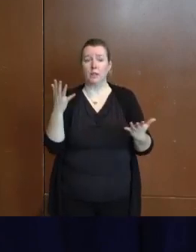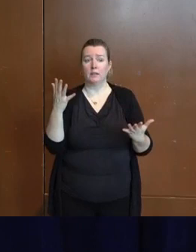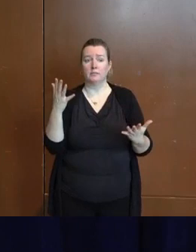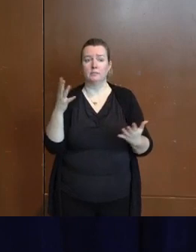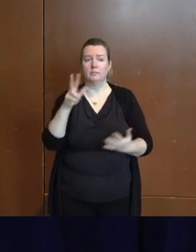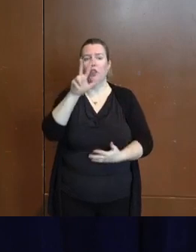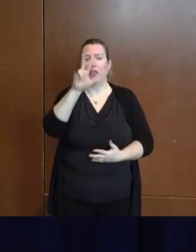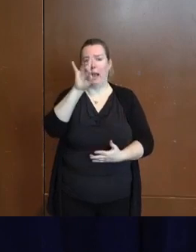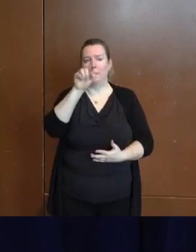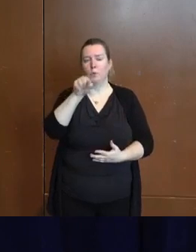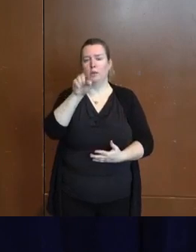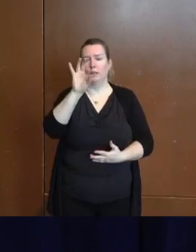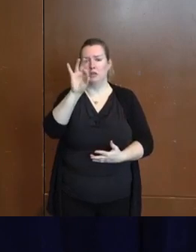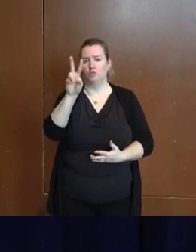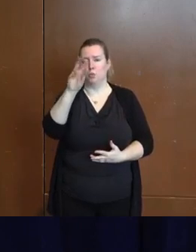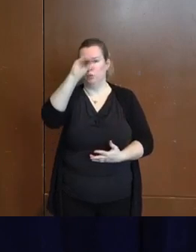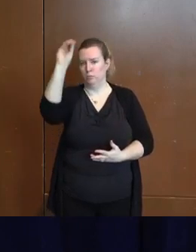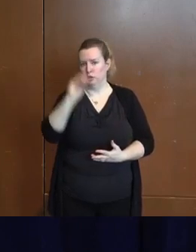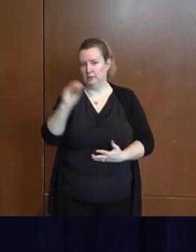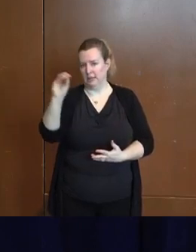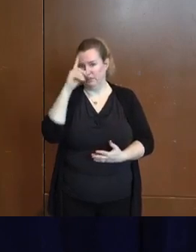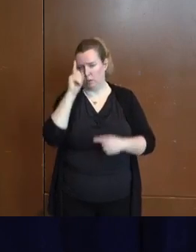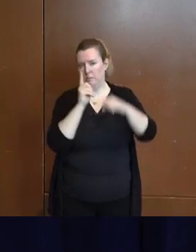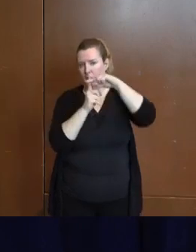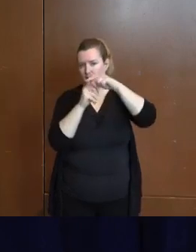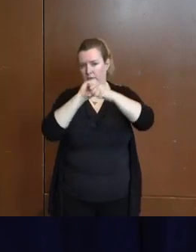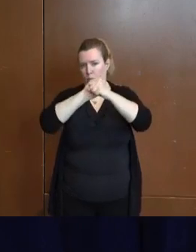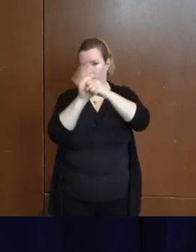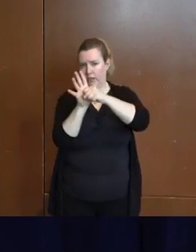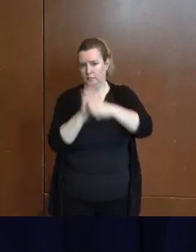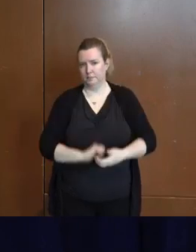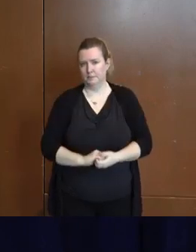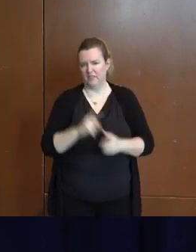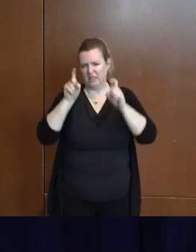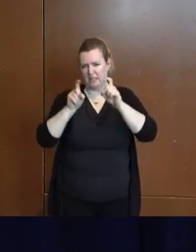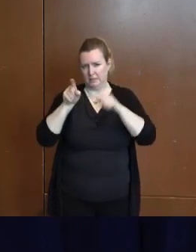The mass testing sites of Bergen and Monmouth have tested